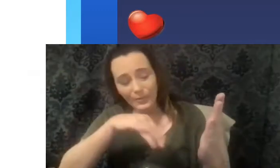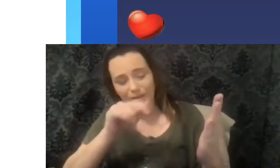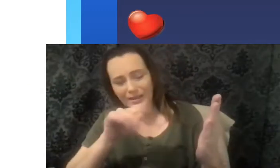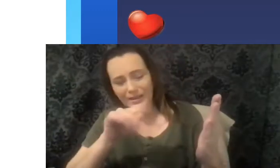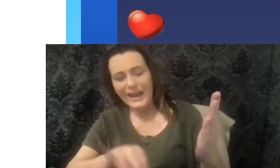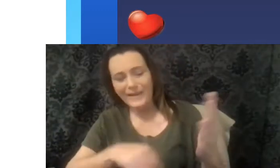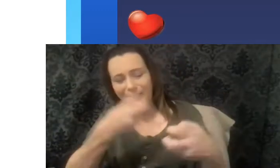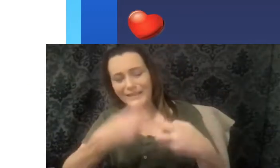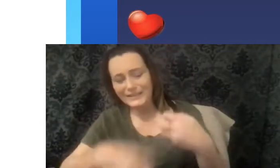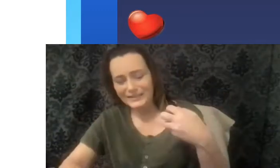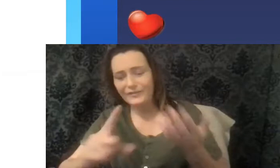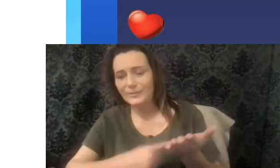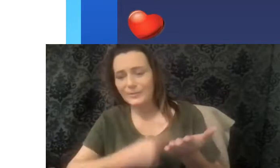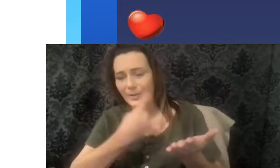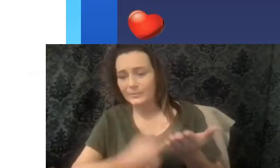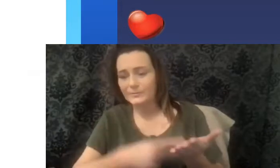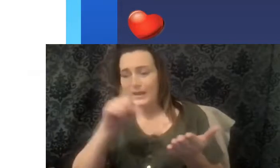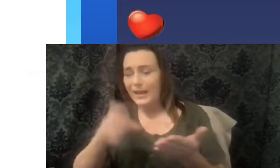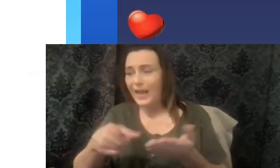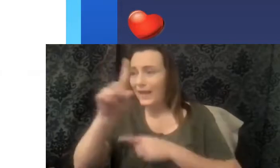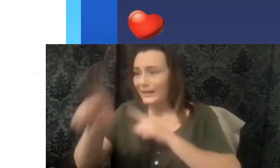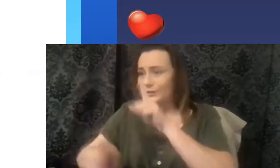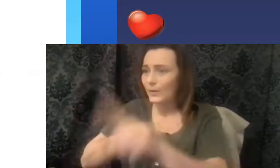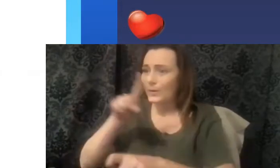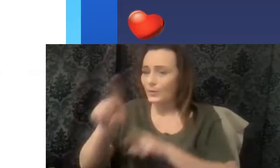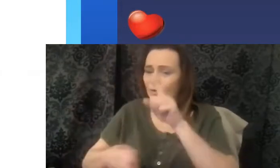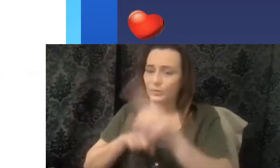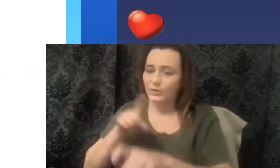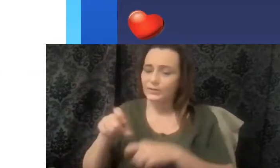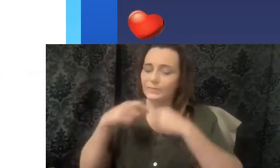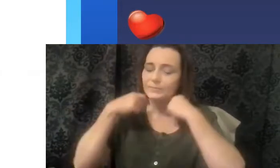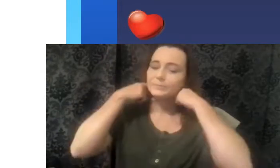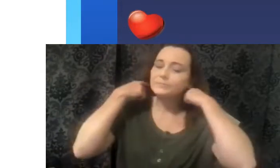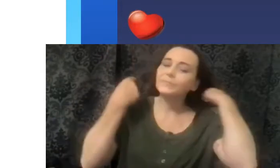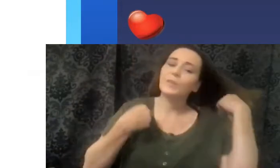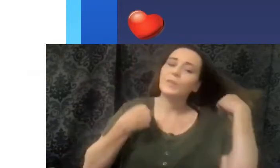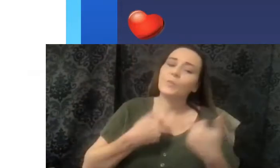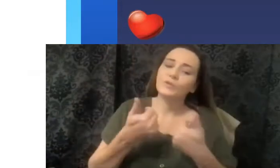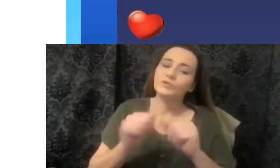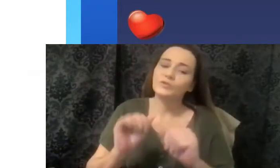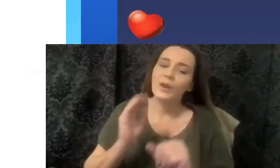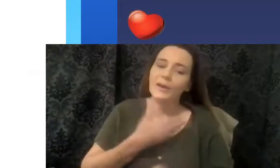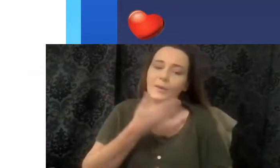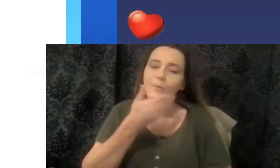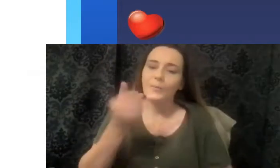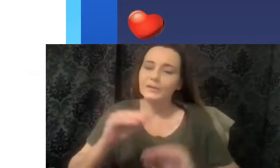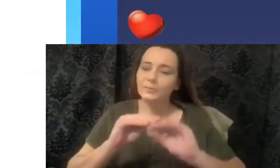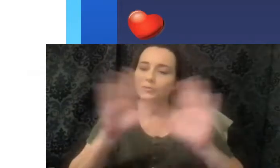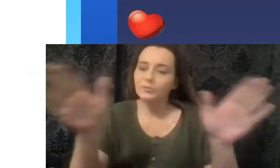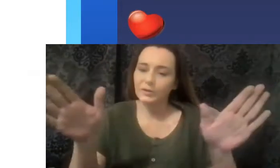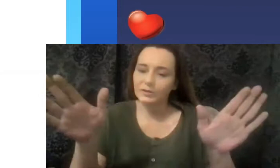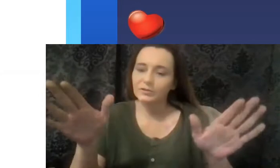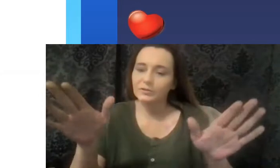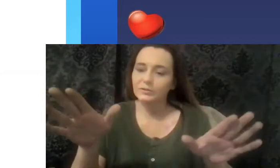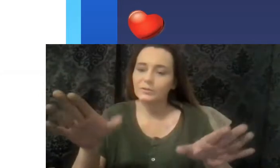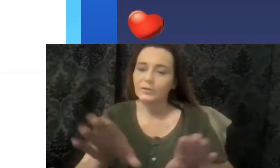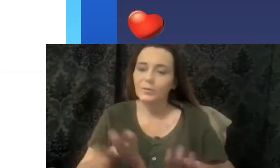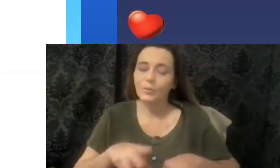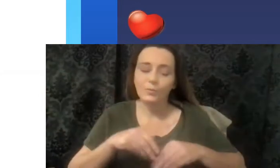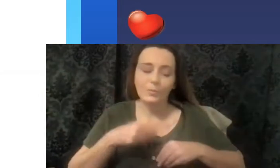tough sometimes, and I have to ask a lot of questions. But I'm just saying we're trying our best to be transparent, and we're open to any